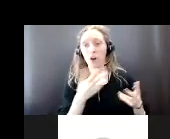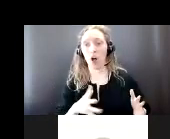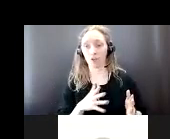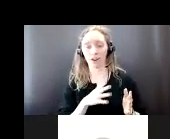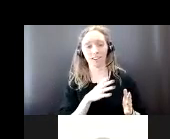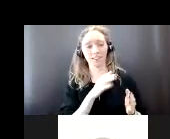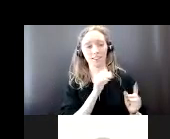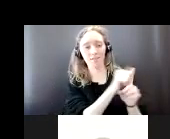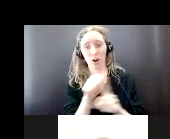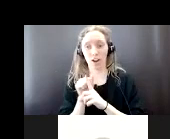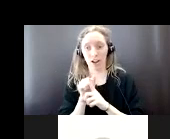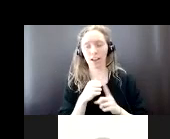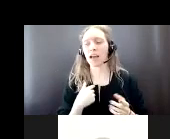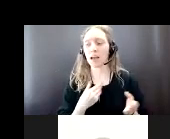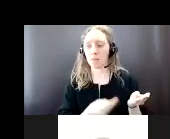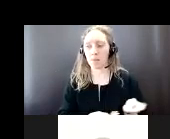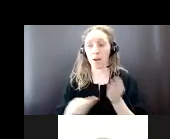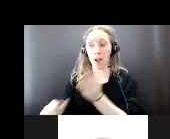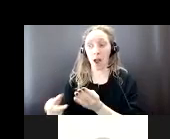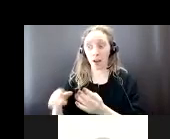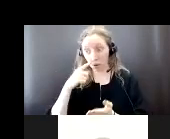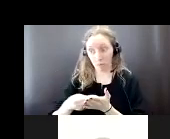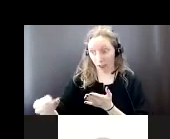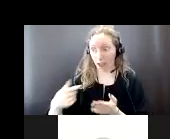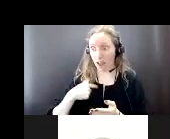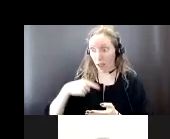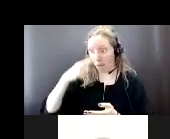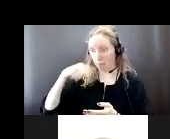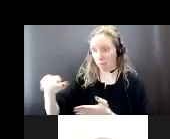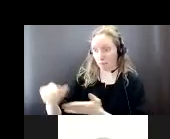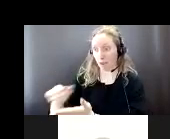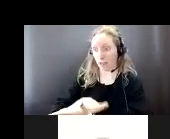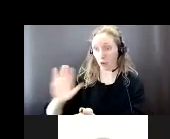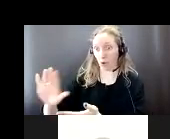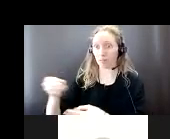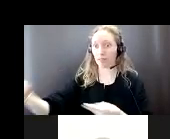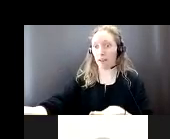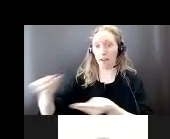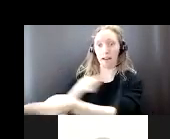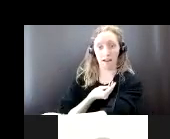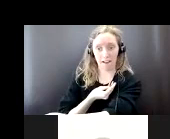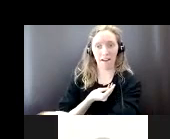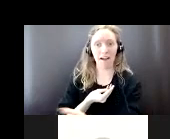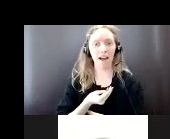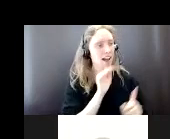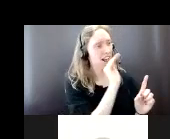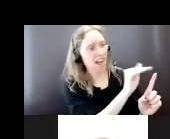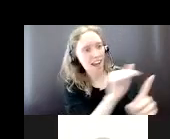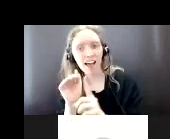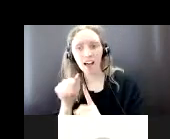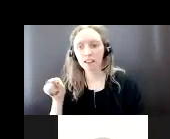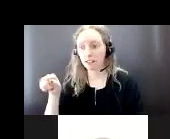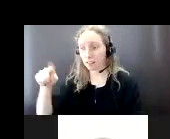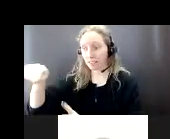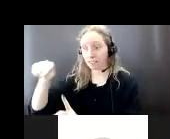on to this new fraudster. And what does Jeff do? Contacts you, tells you, hey, I understand you've been the victim of a